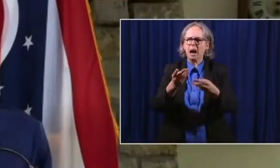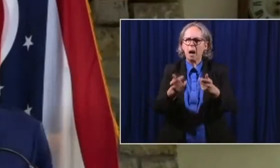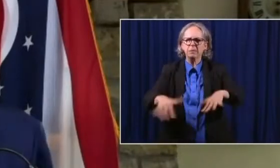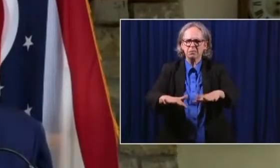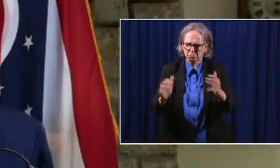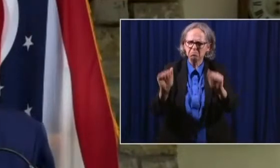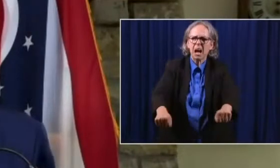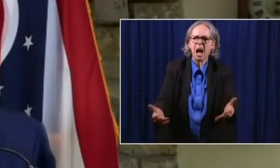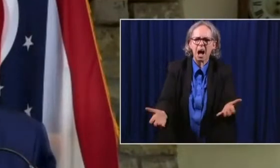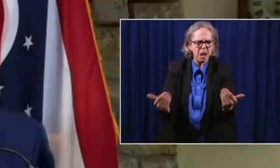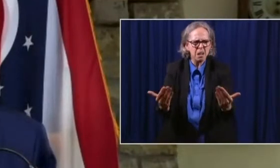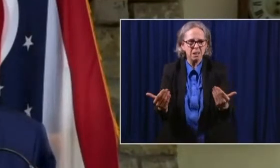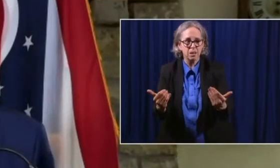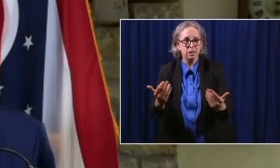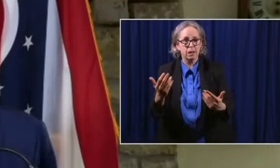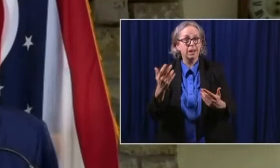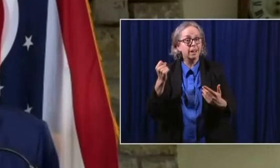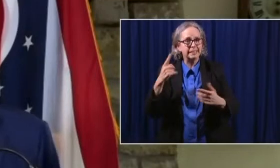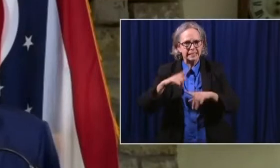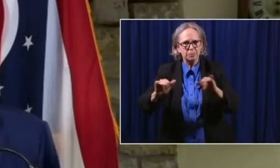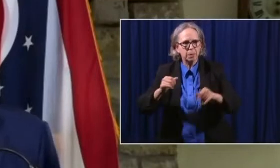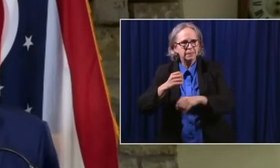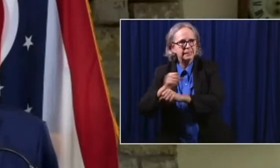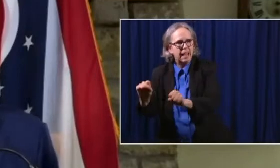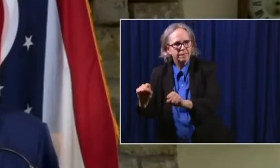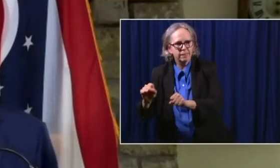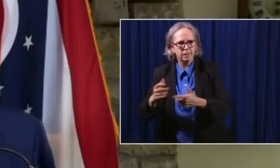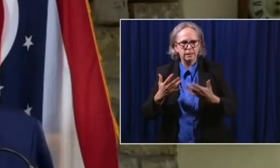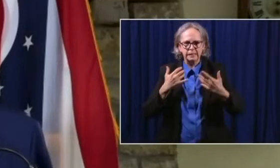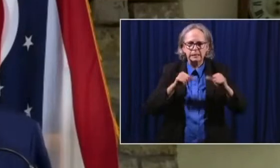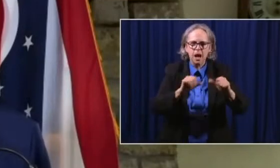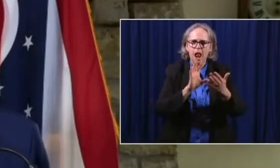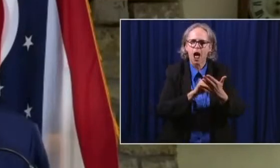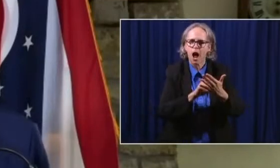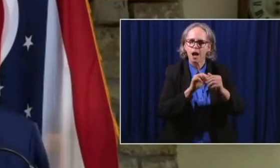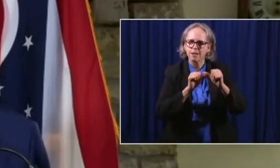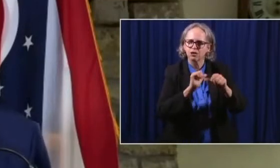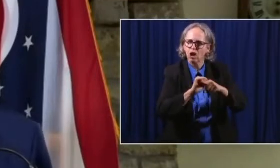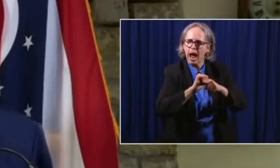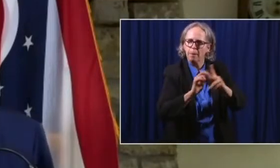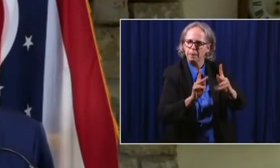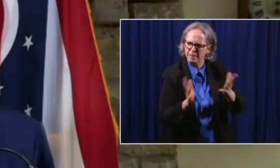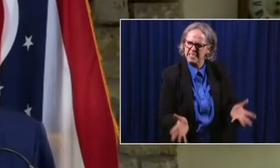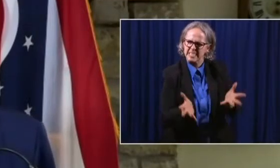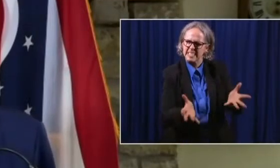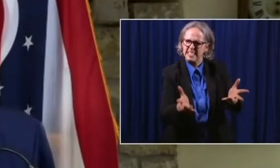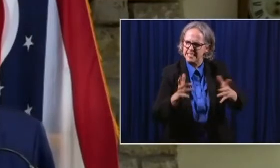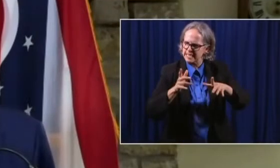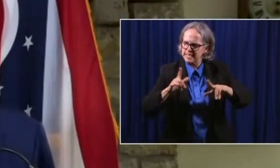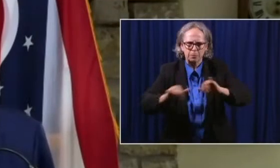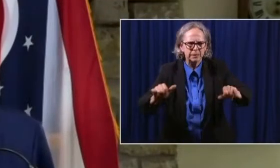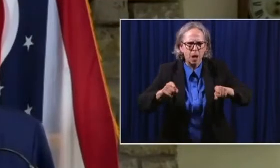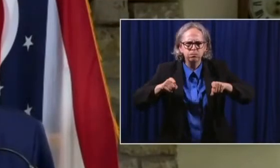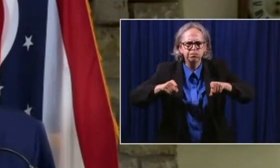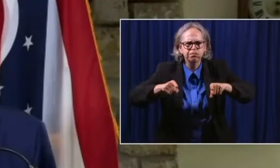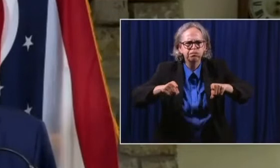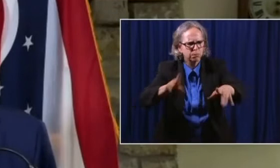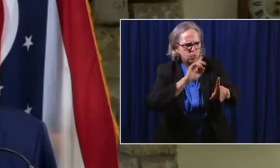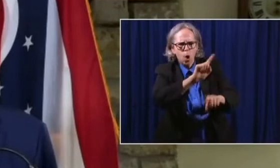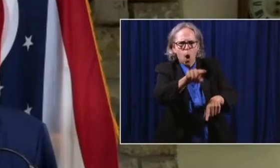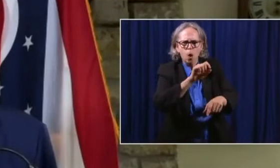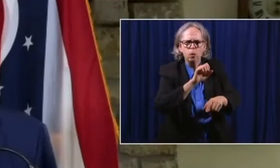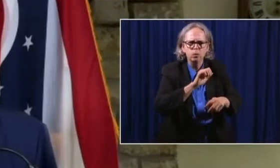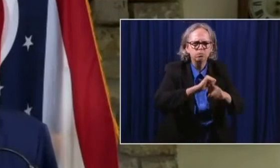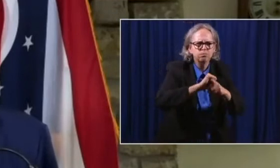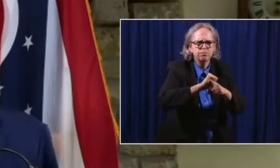on and are continuing to educate young people and older people and preparing them for real jobs in our economy.